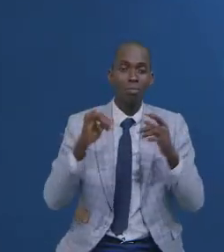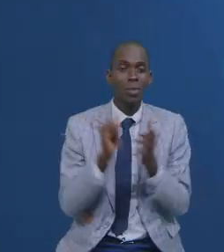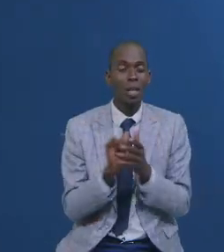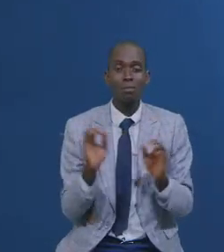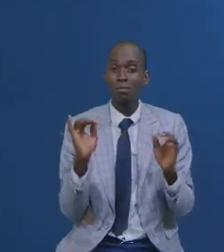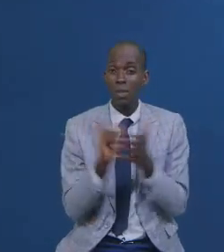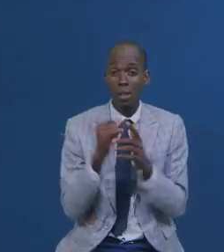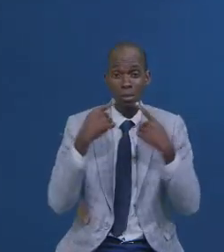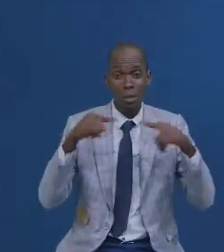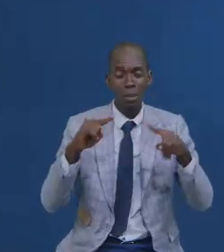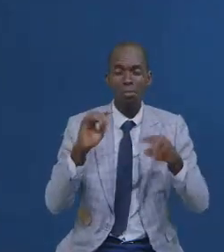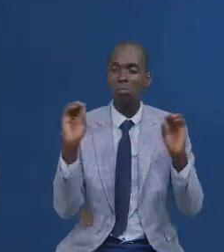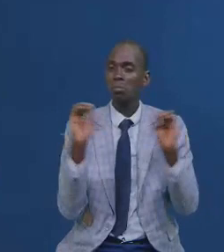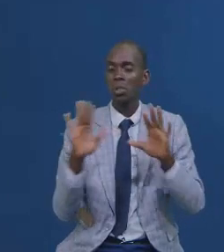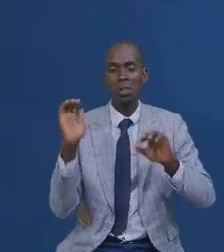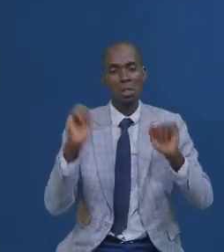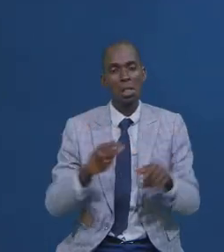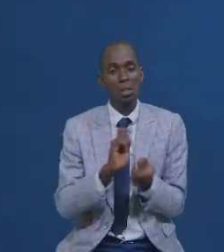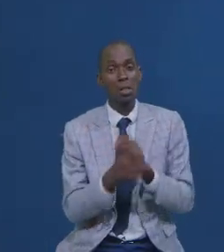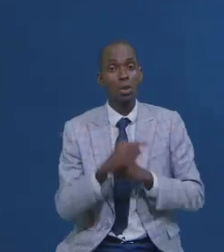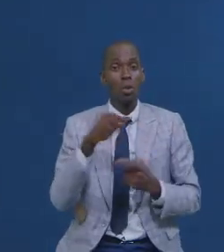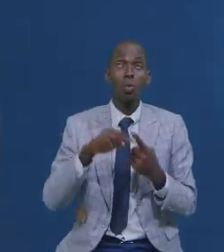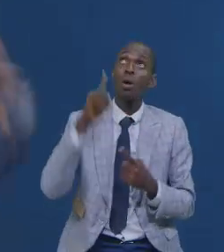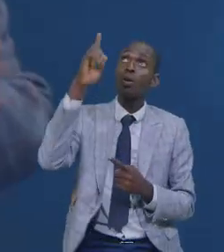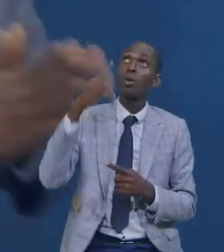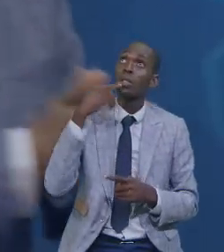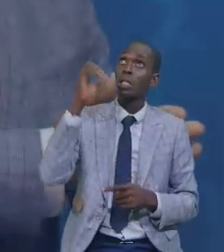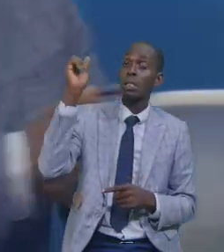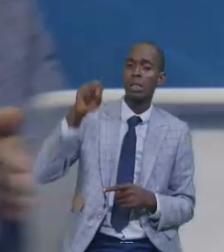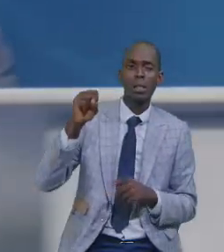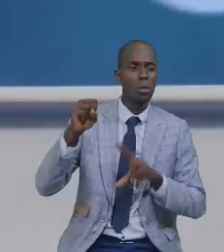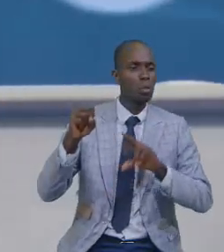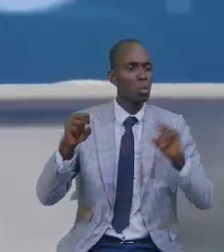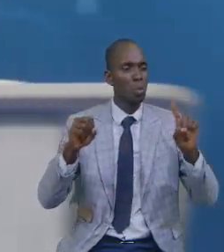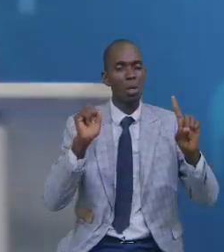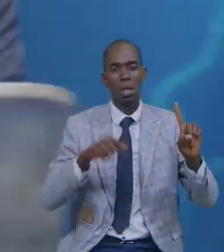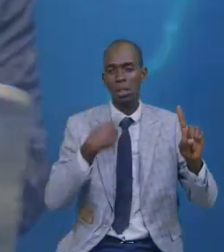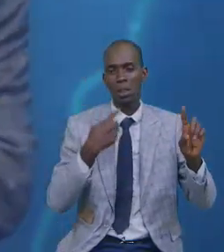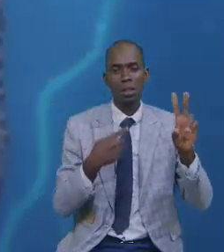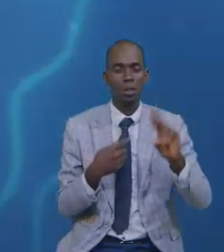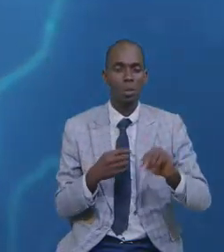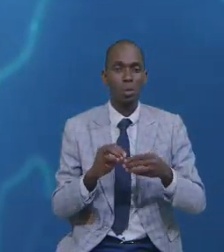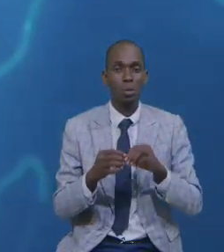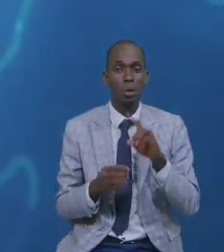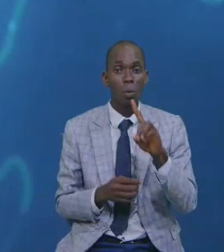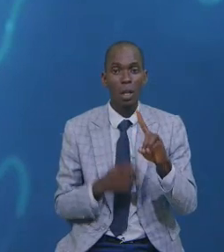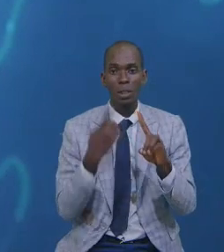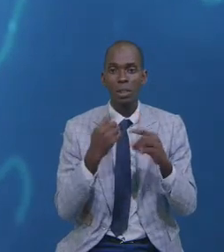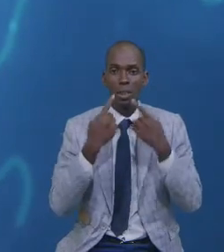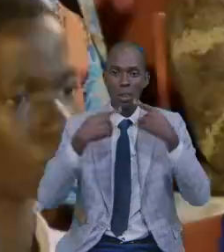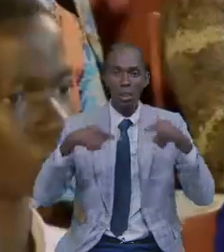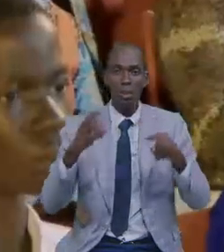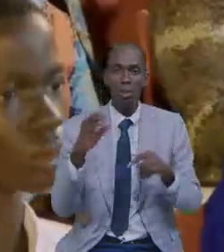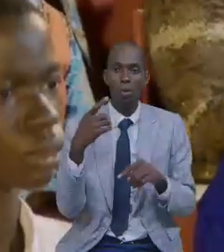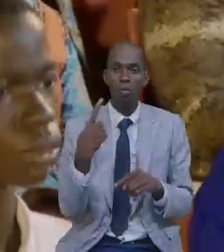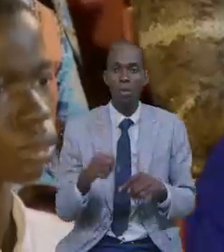when God says yes, nobody can say no. Number one is the decree of the Father